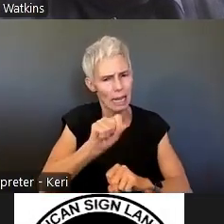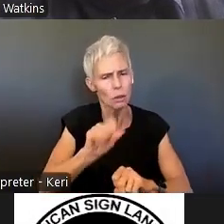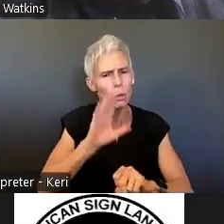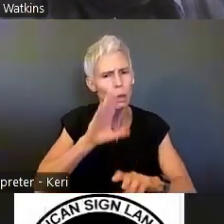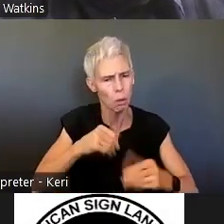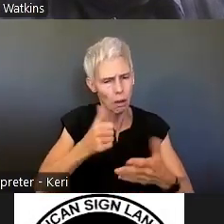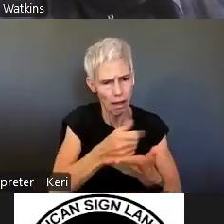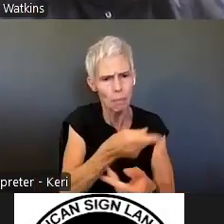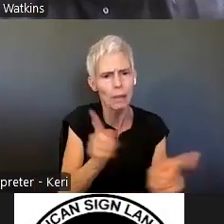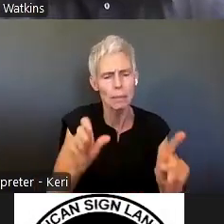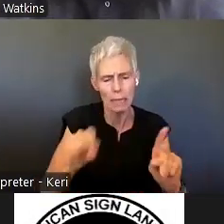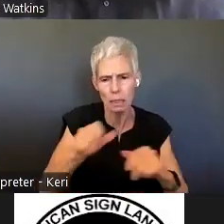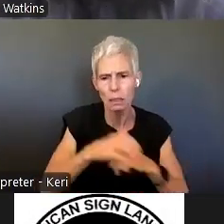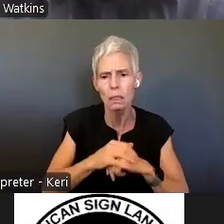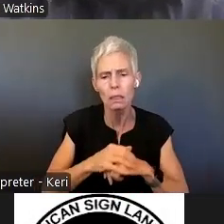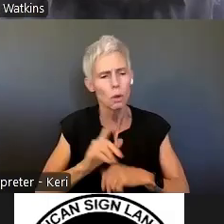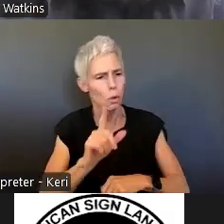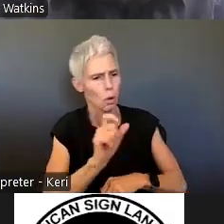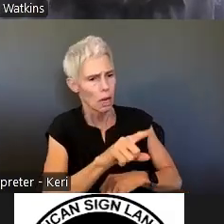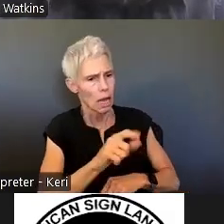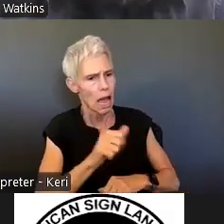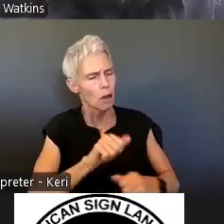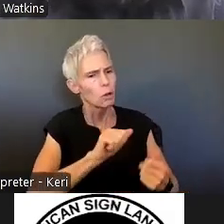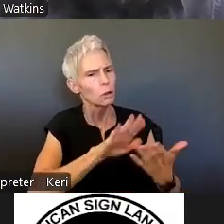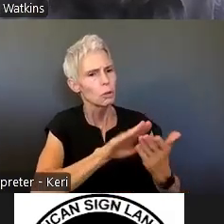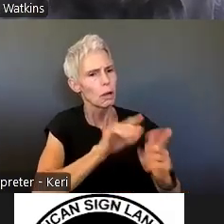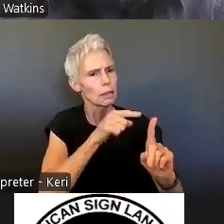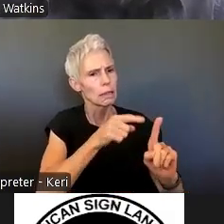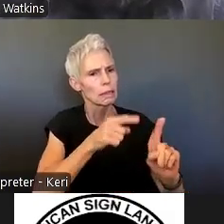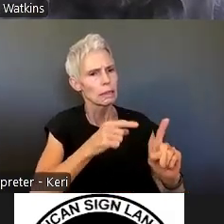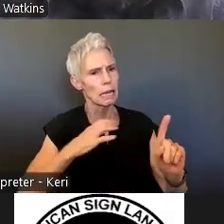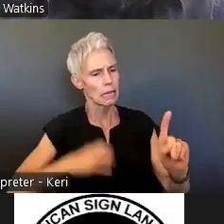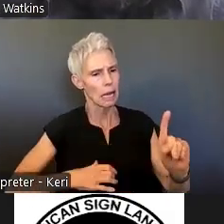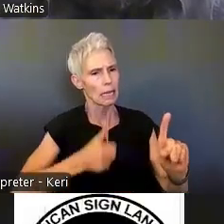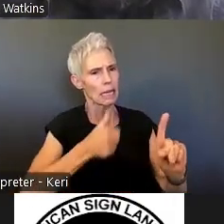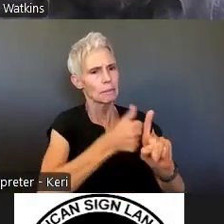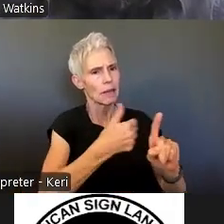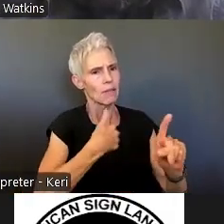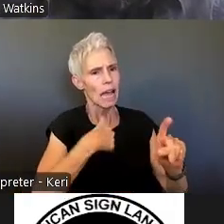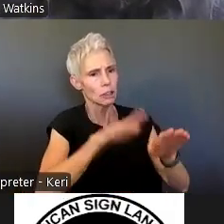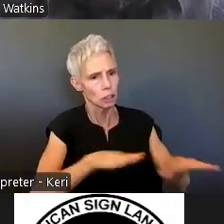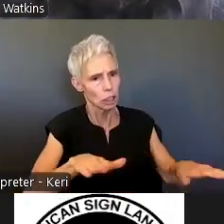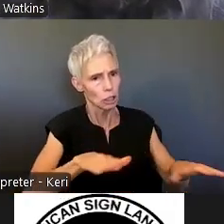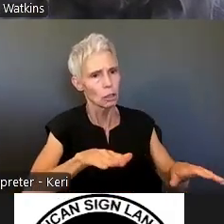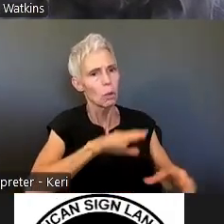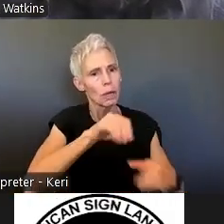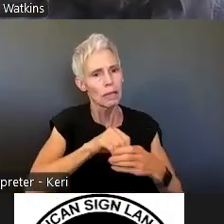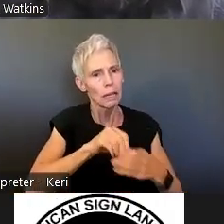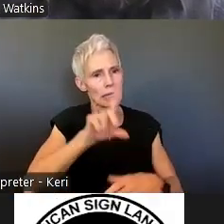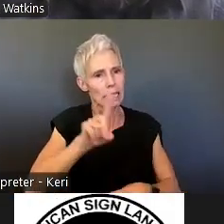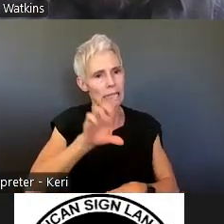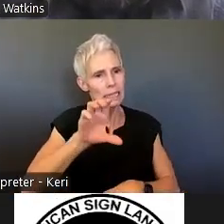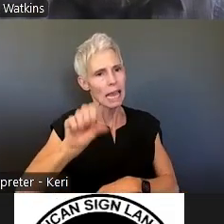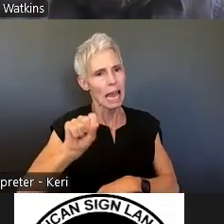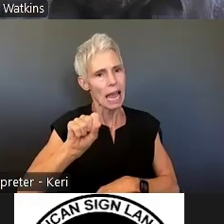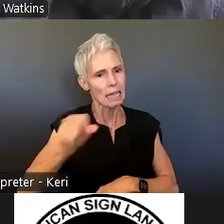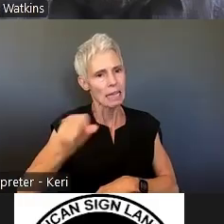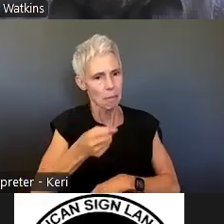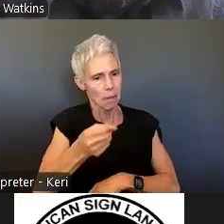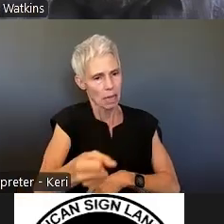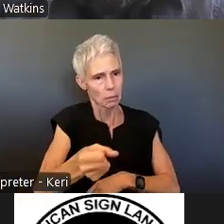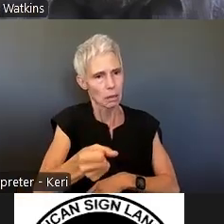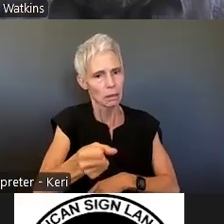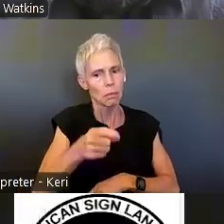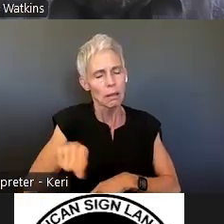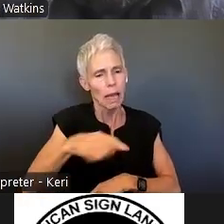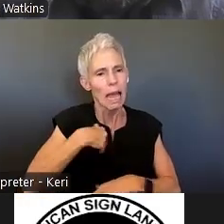Question, how would you address a client who has children in DCS placement, but with a plan